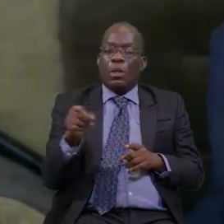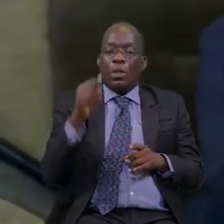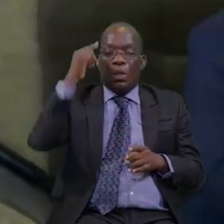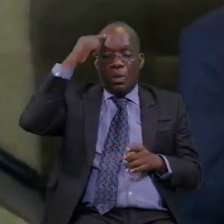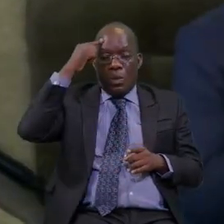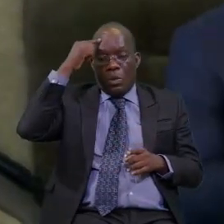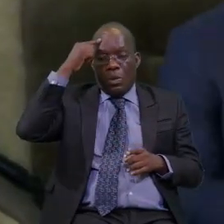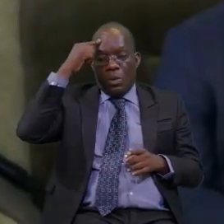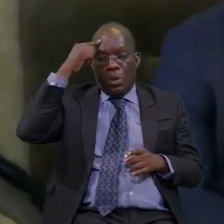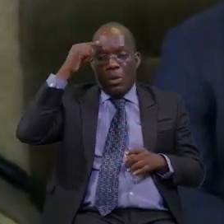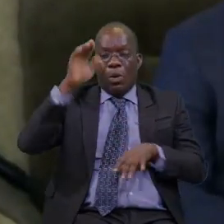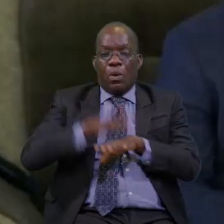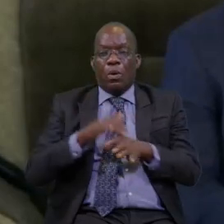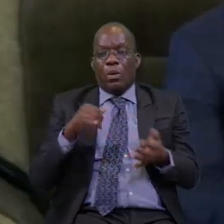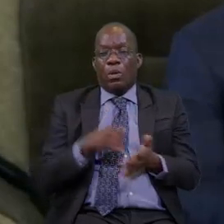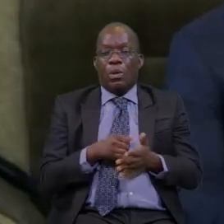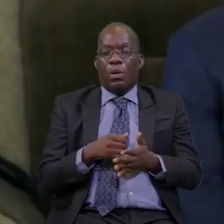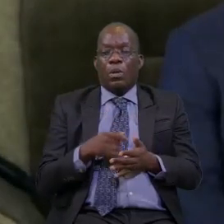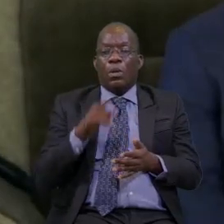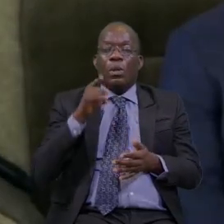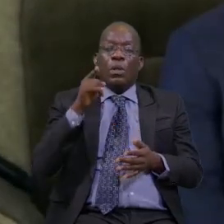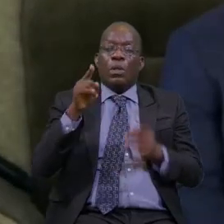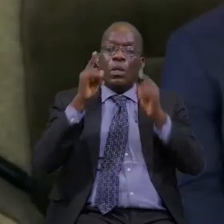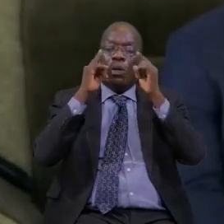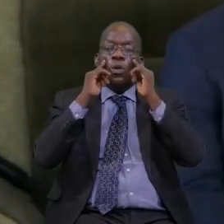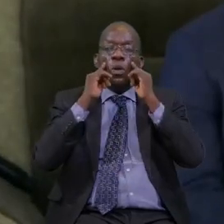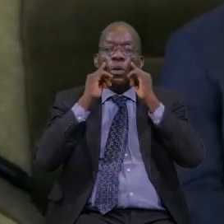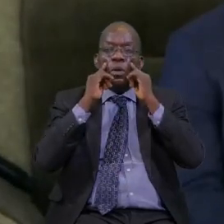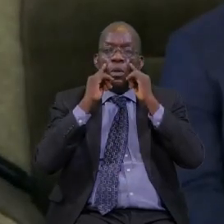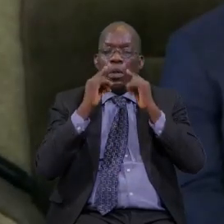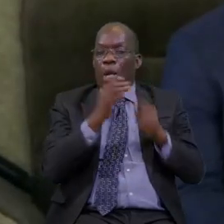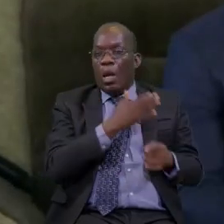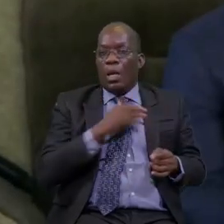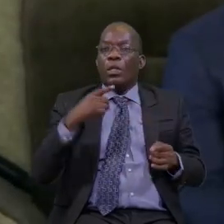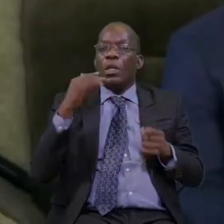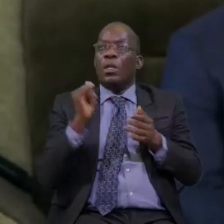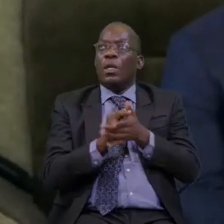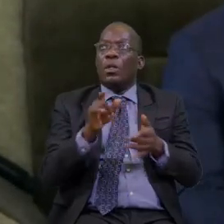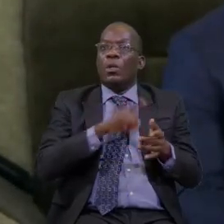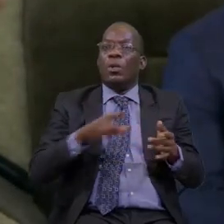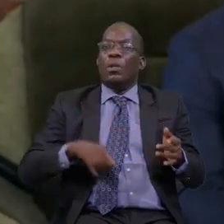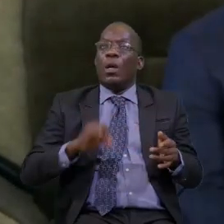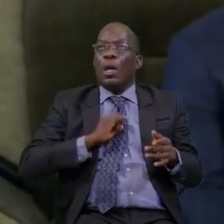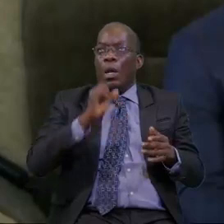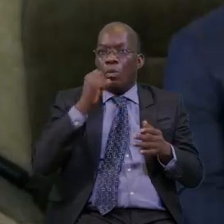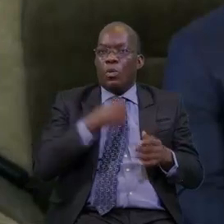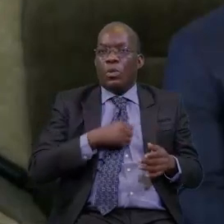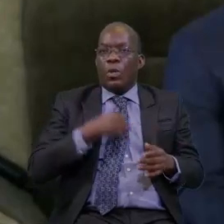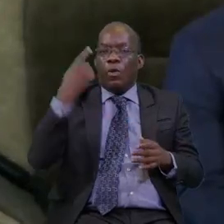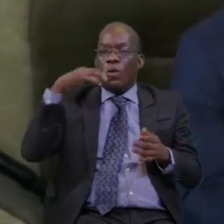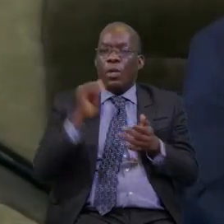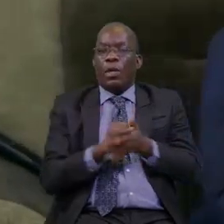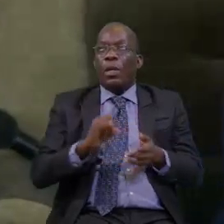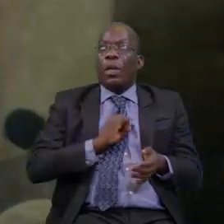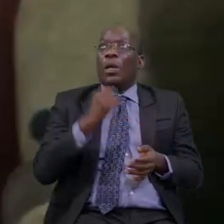thereon, he wept. He said, I'm so sorry for that. I let you down. And Jesus